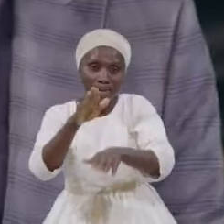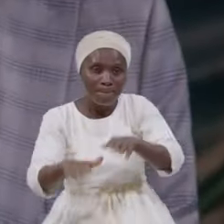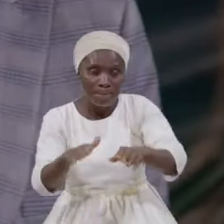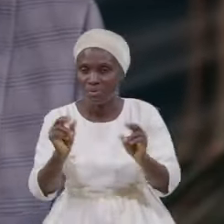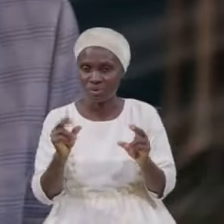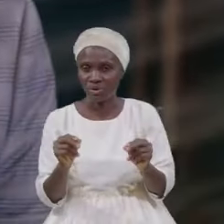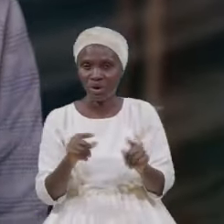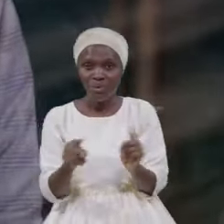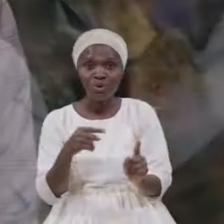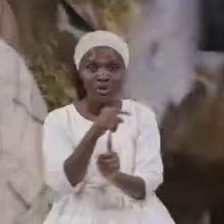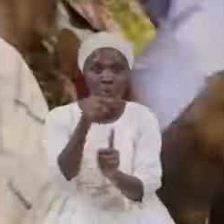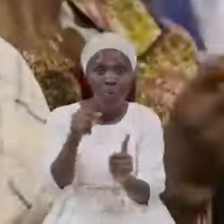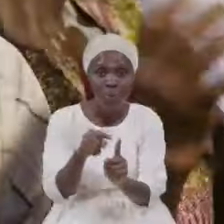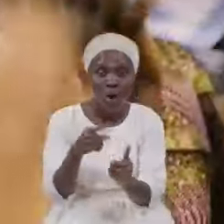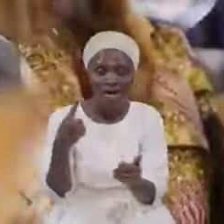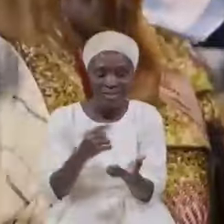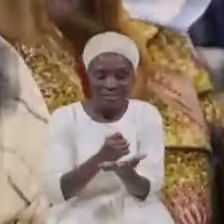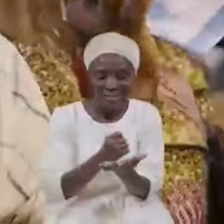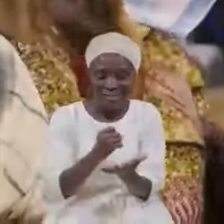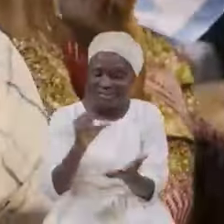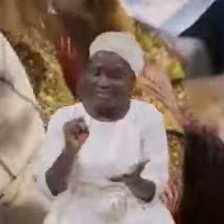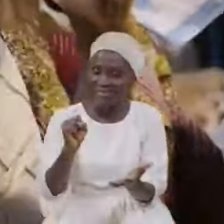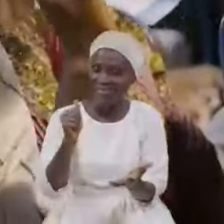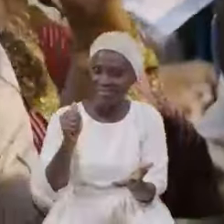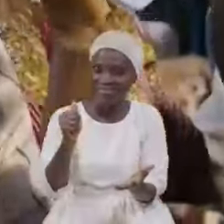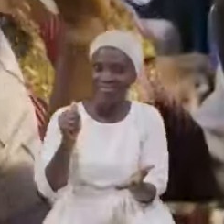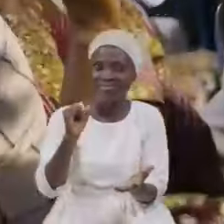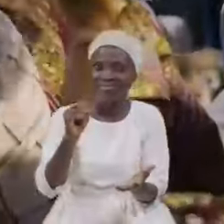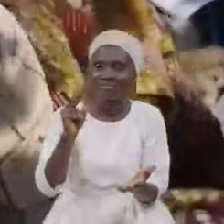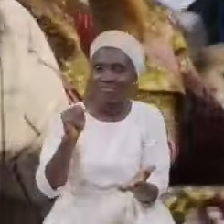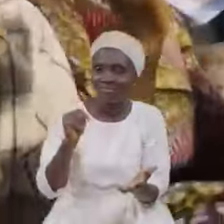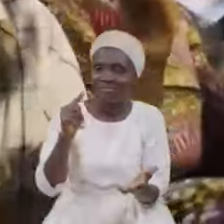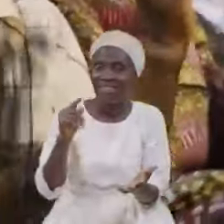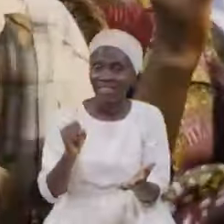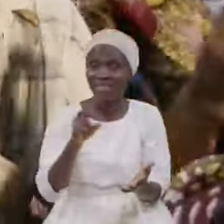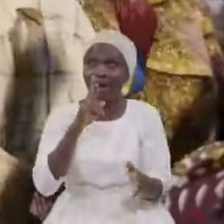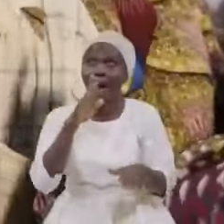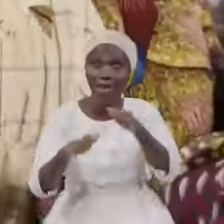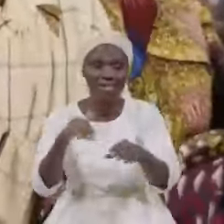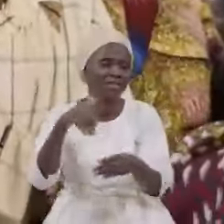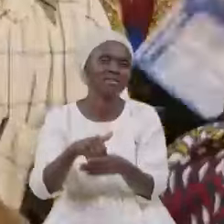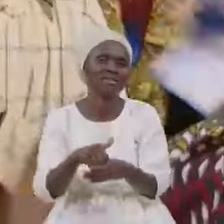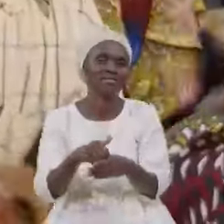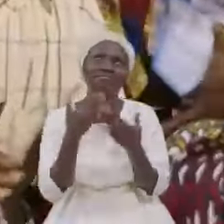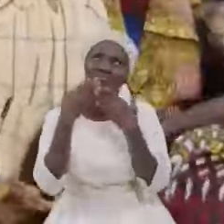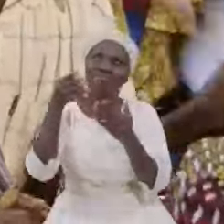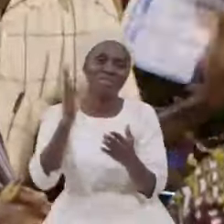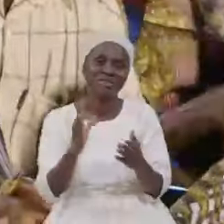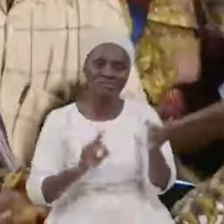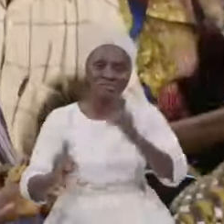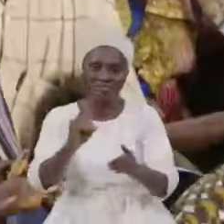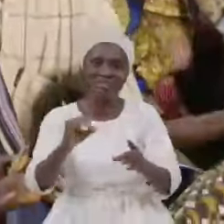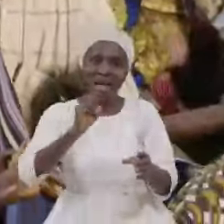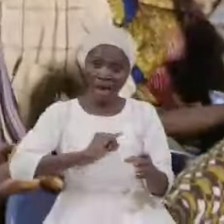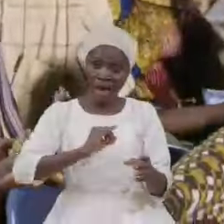I I will be there. You'll